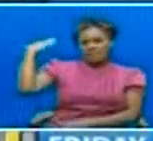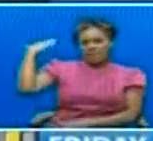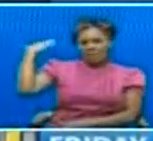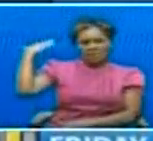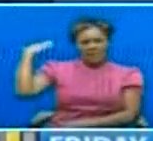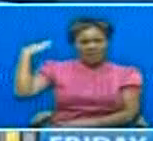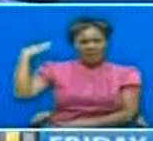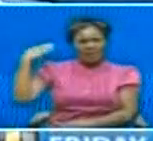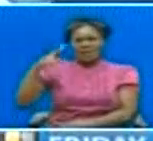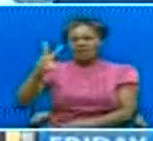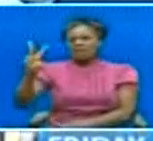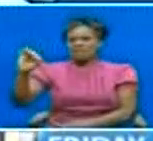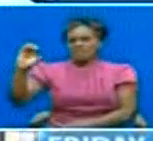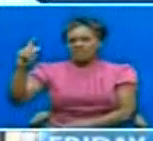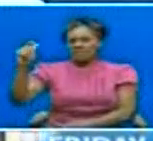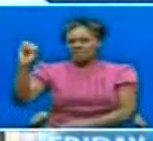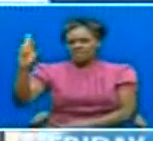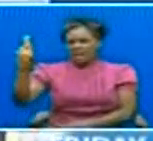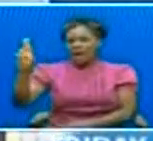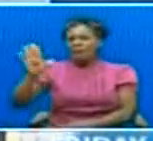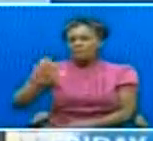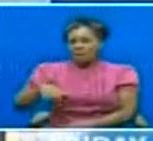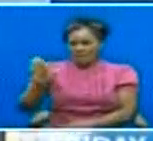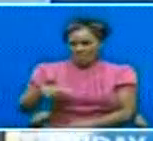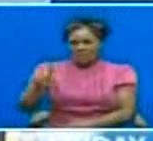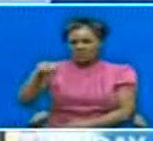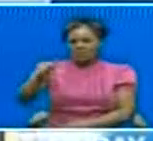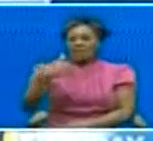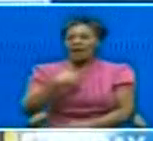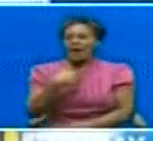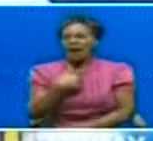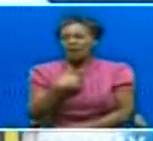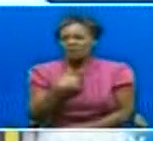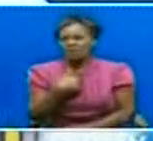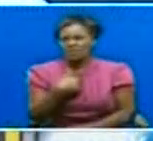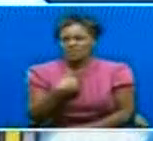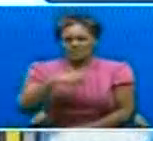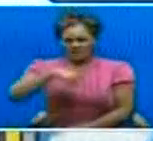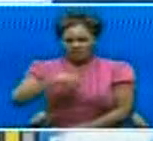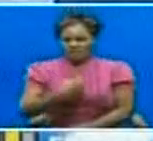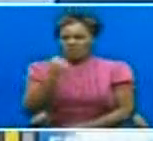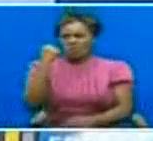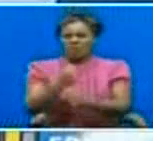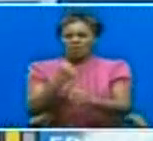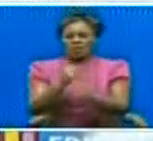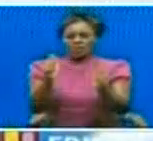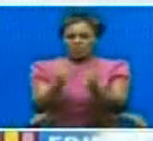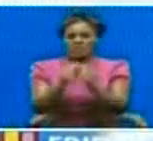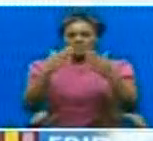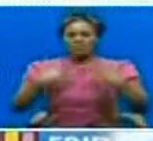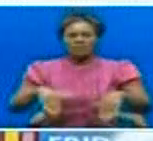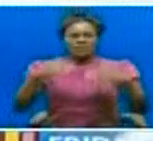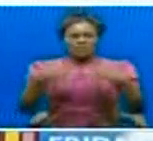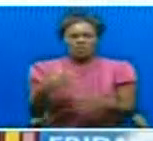Ted's mother. Okay. And I went to her shop, and again, she has, for me, I used to work with people who